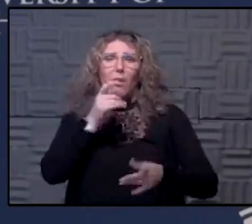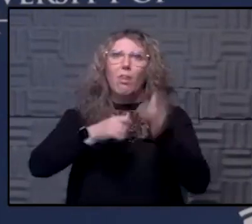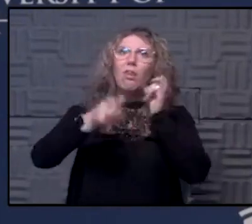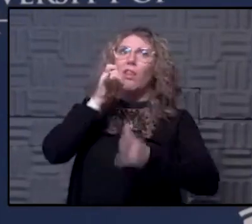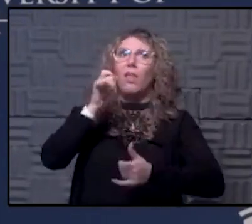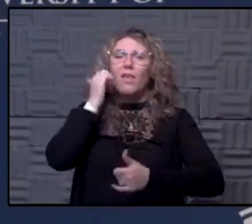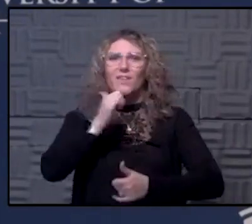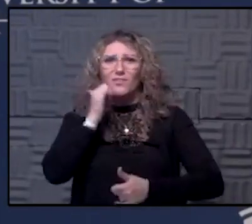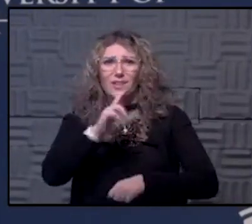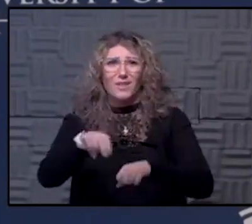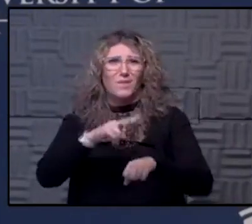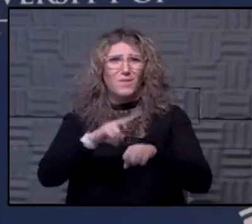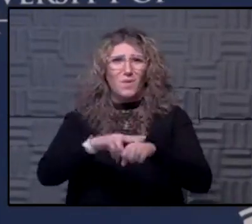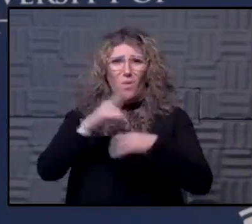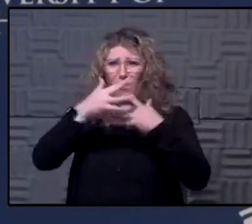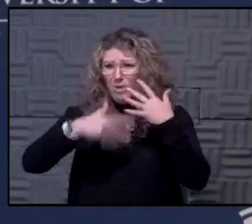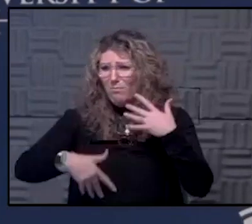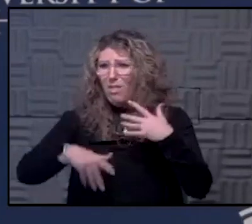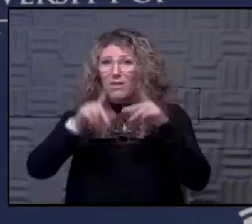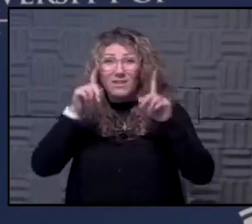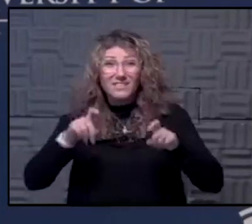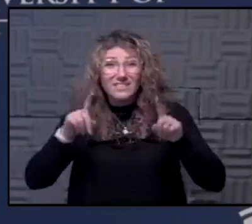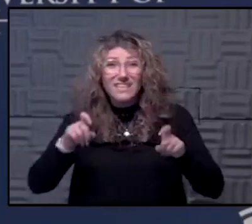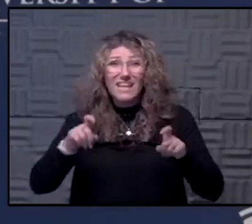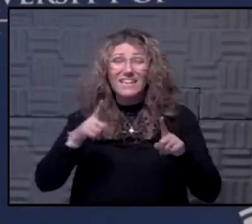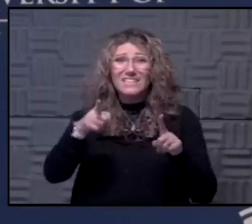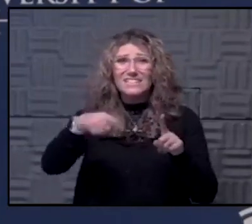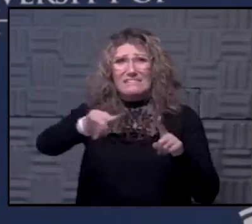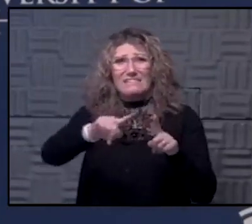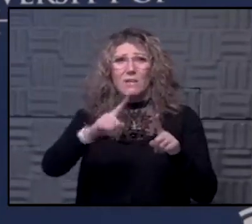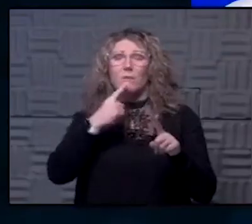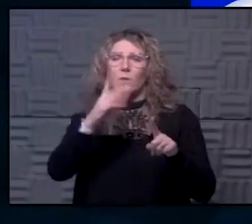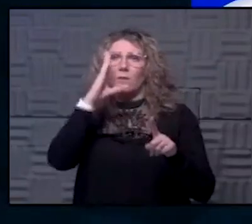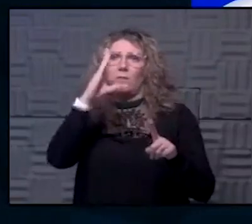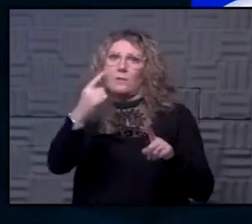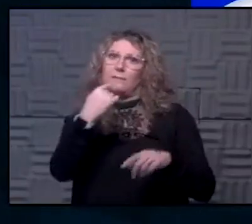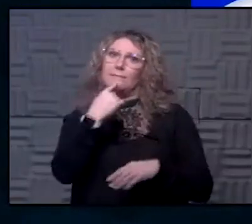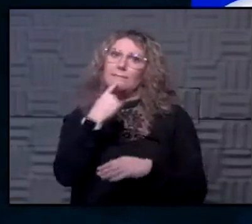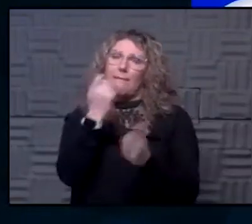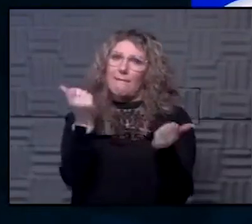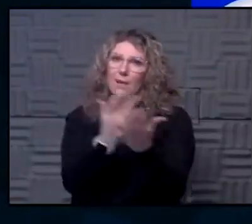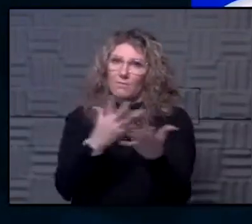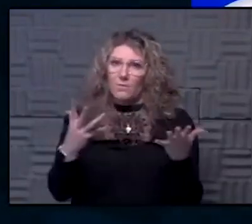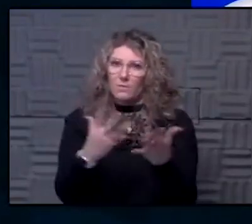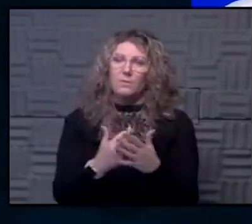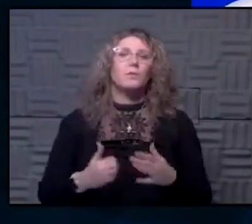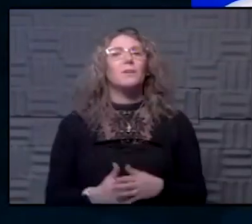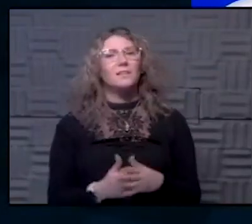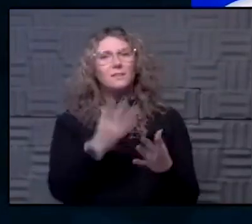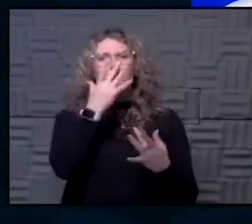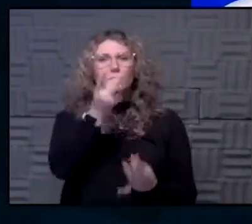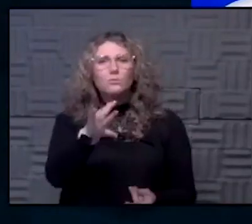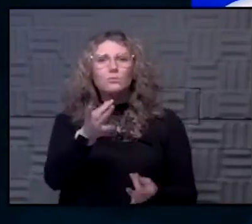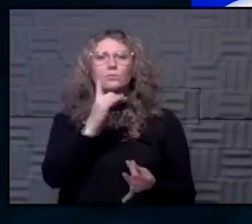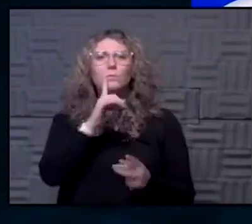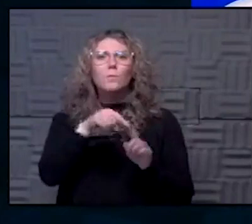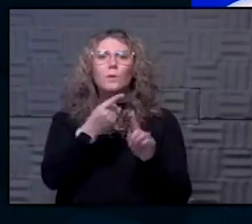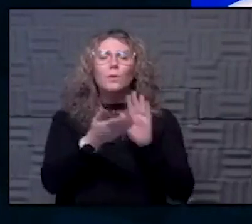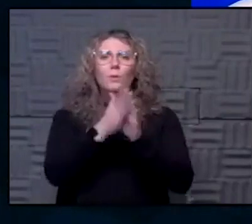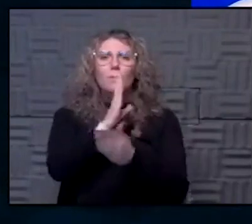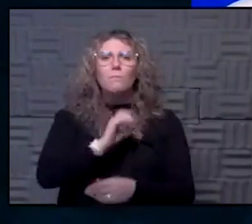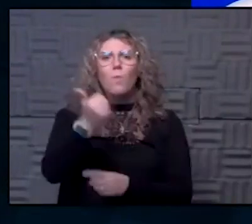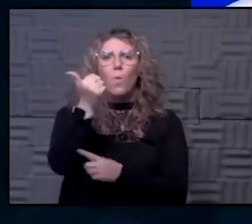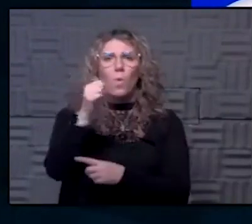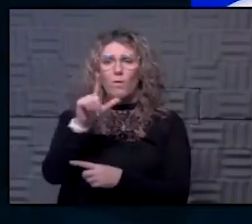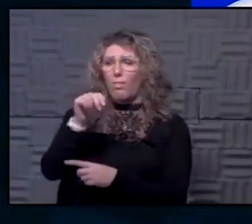So I want to disconnect that the blood tests tell the whole story for our patients. So that's an interesting thought. And as you get older, does your